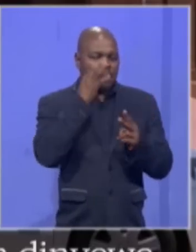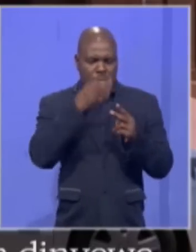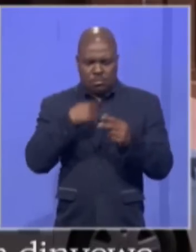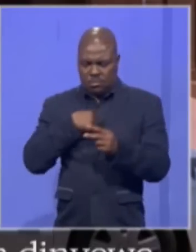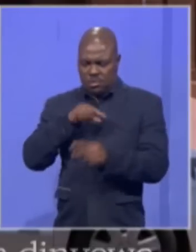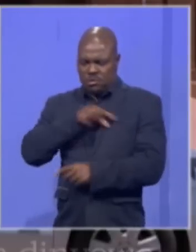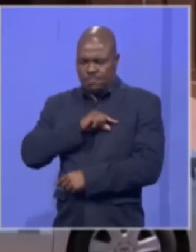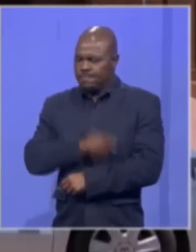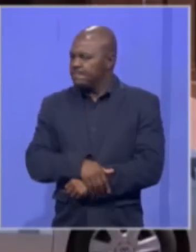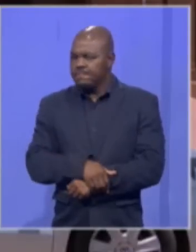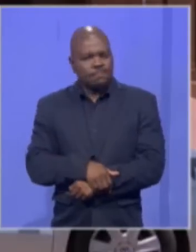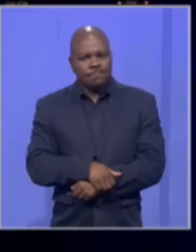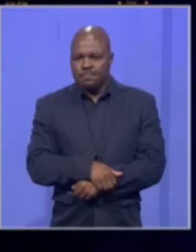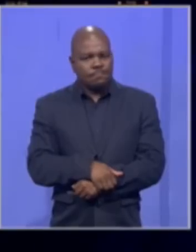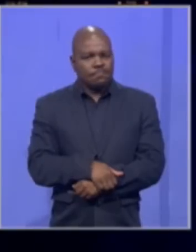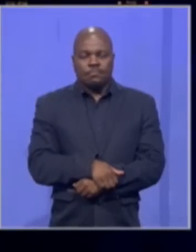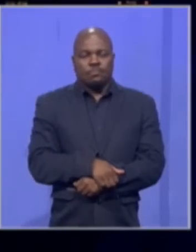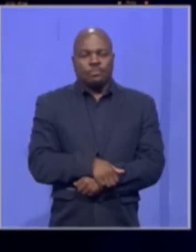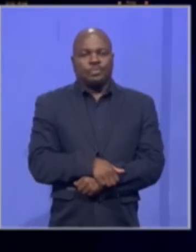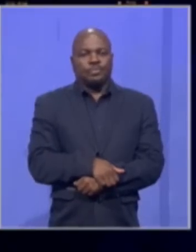semolato.